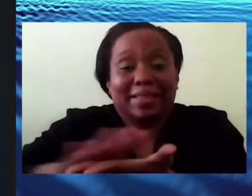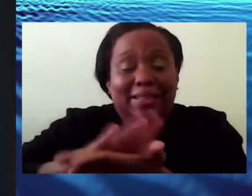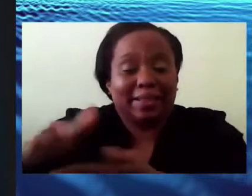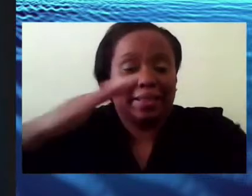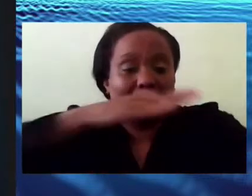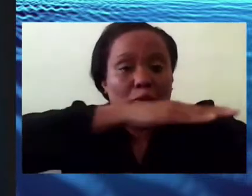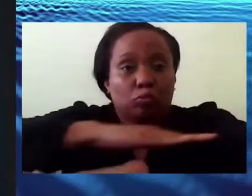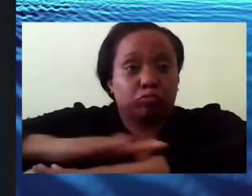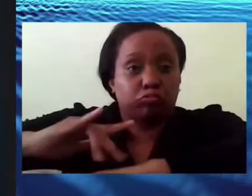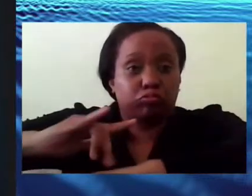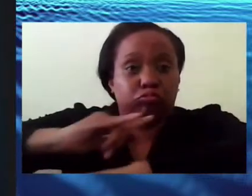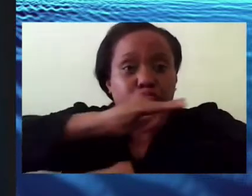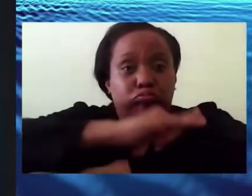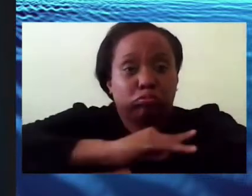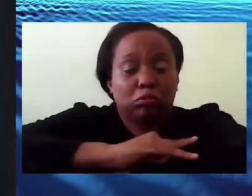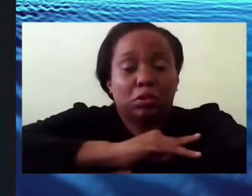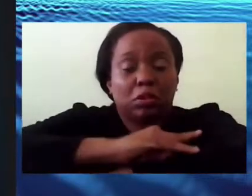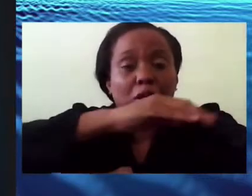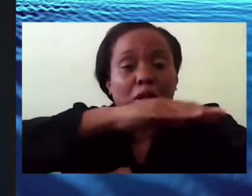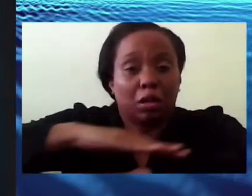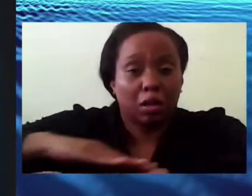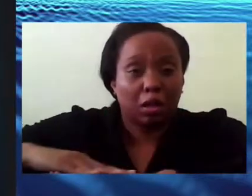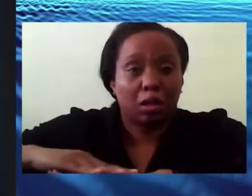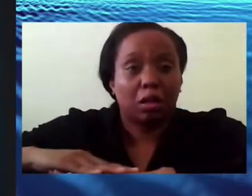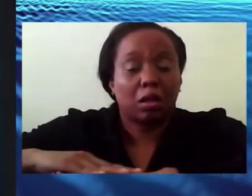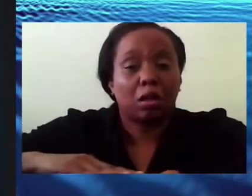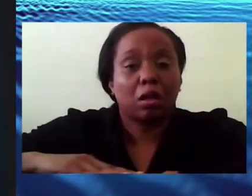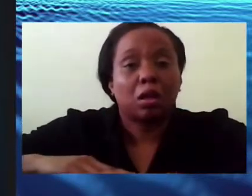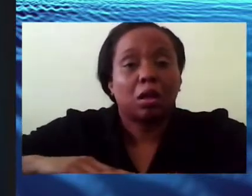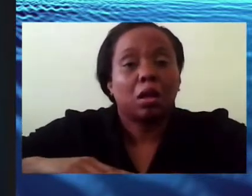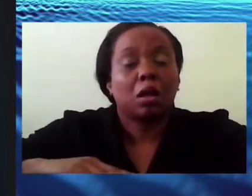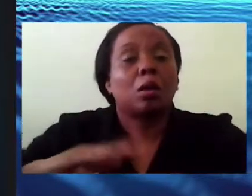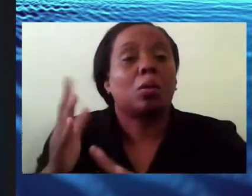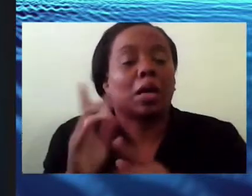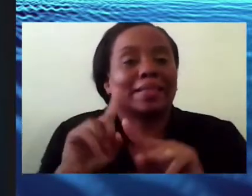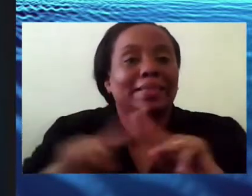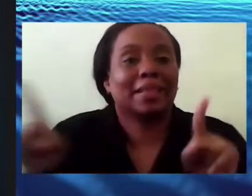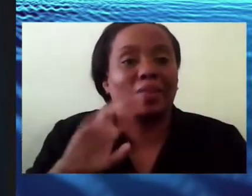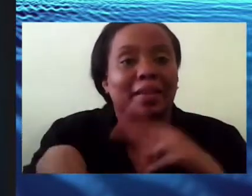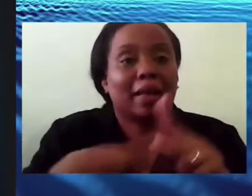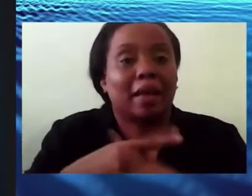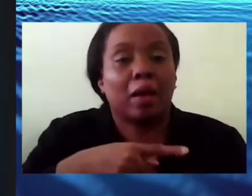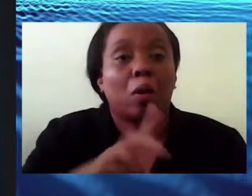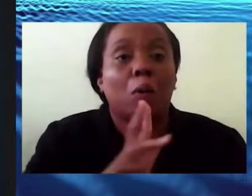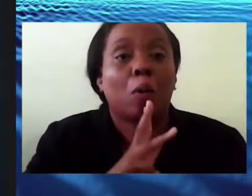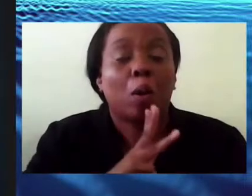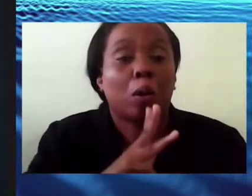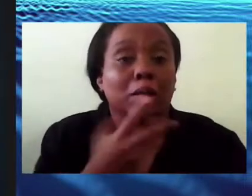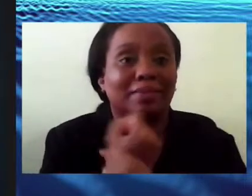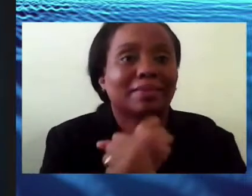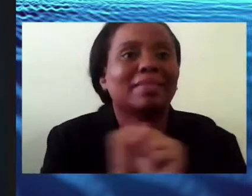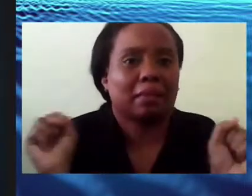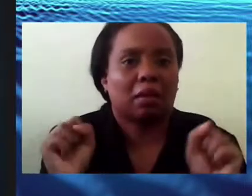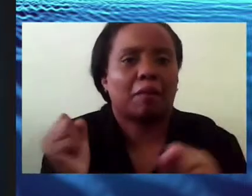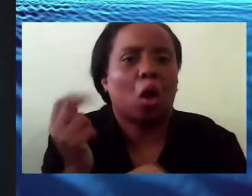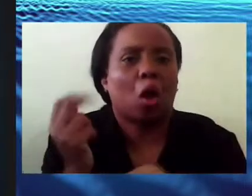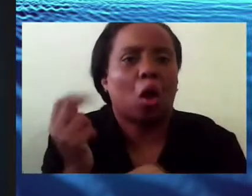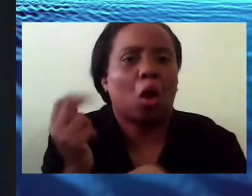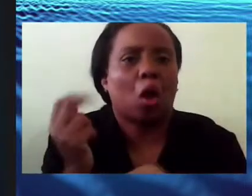plant and also the Coverley sewage plant. That water was chlorinated and treated to make it safe, and that was then used.